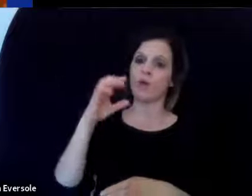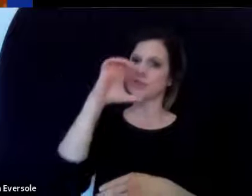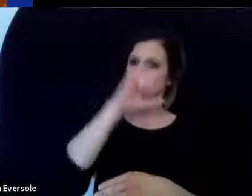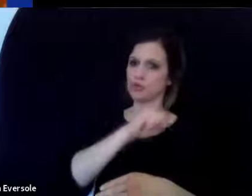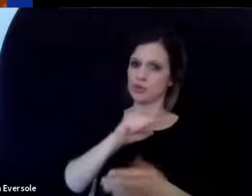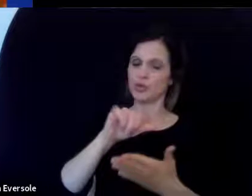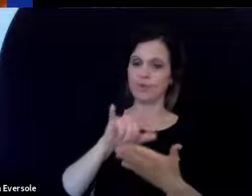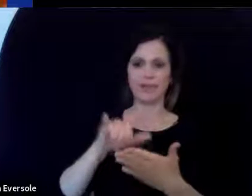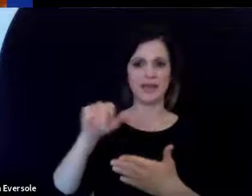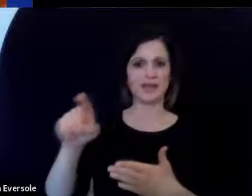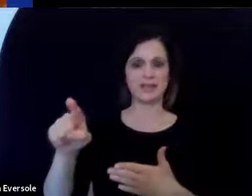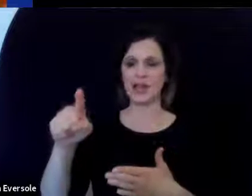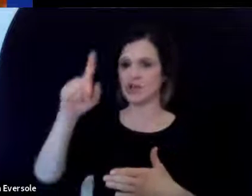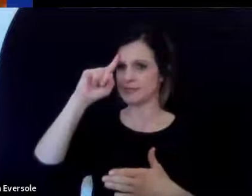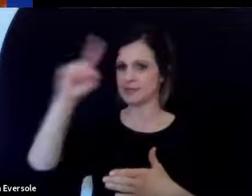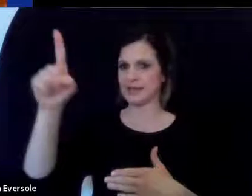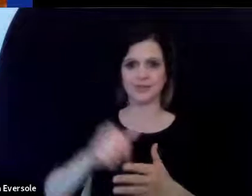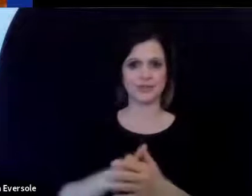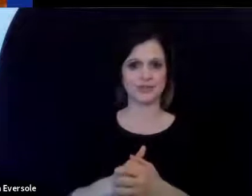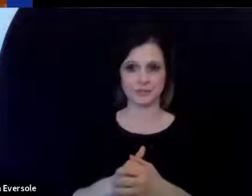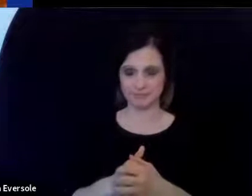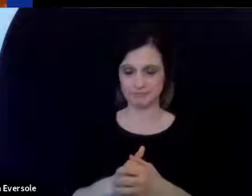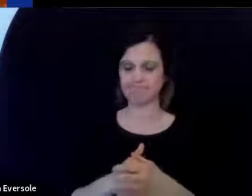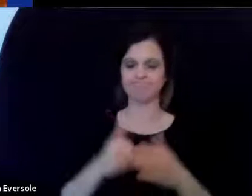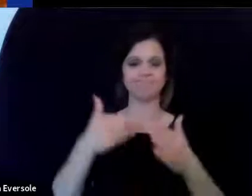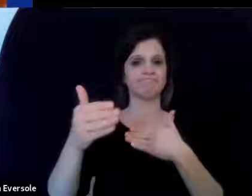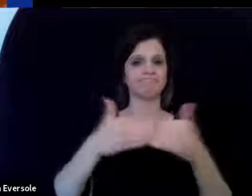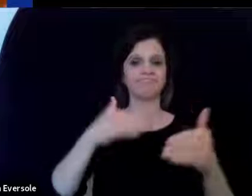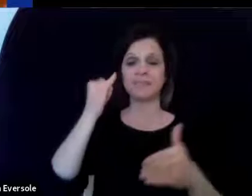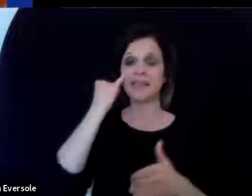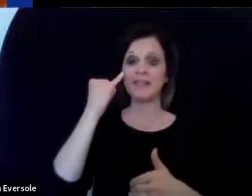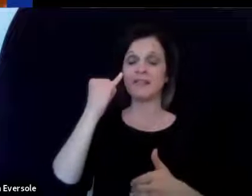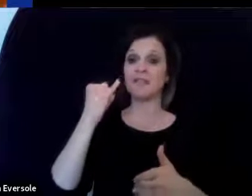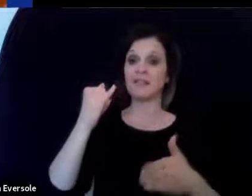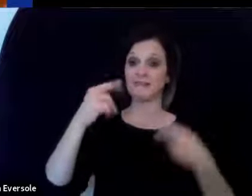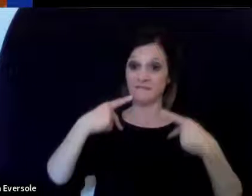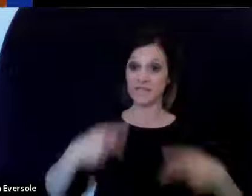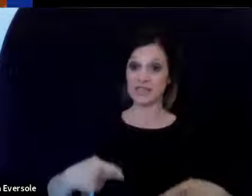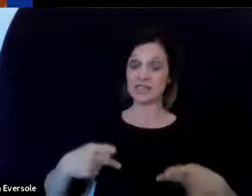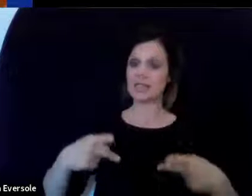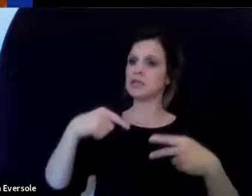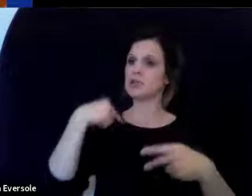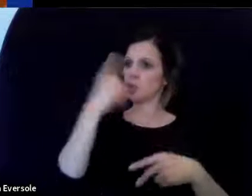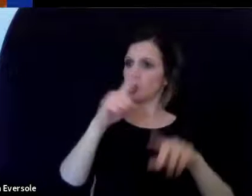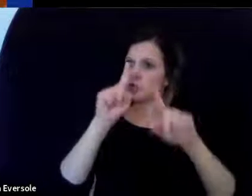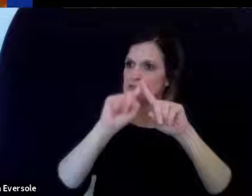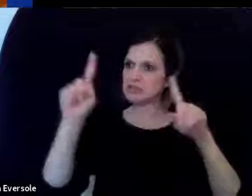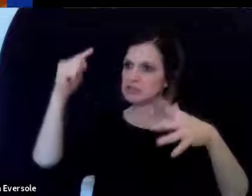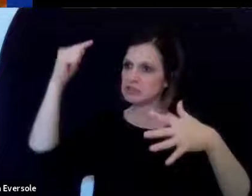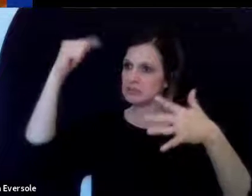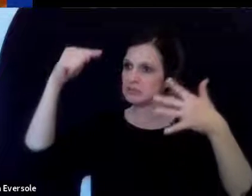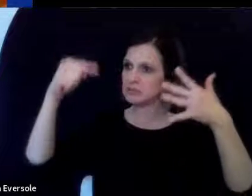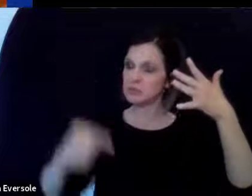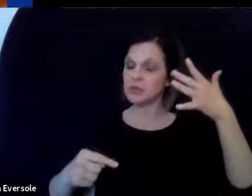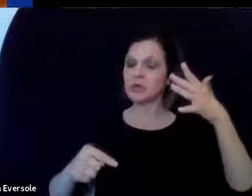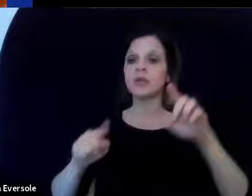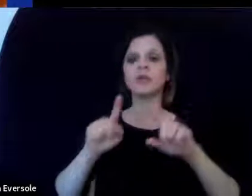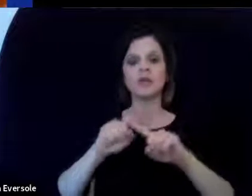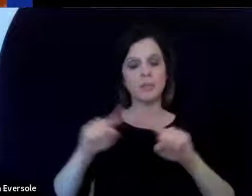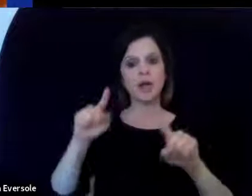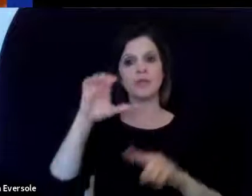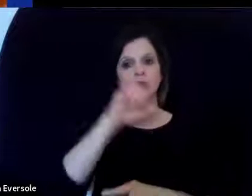learners, regardless of how many physical needs they might present to you. Always presume they're